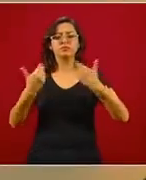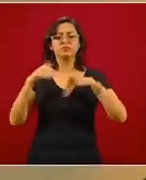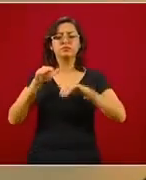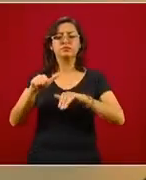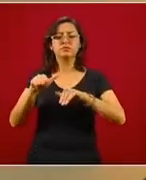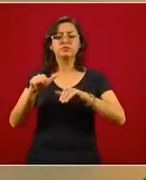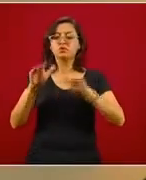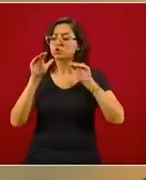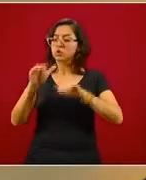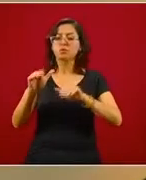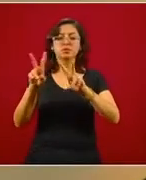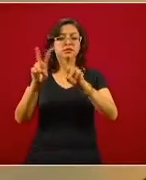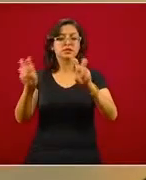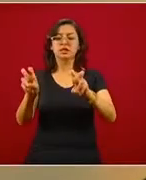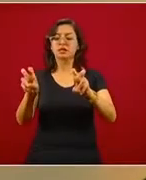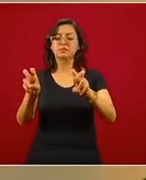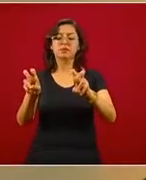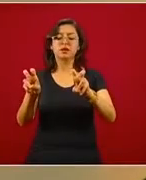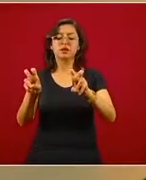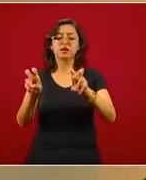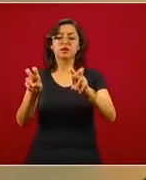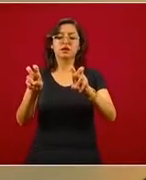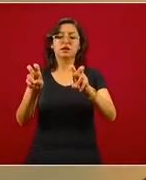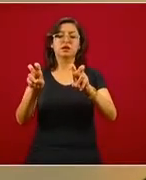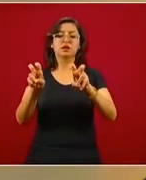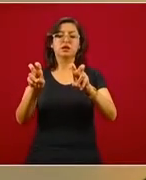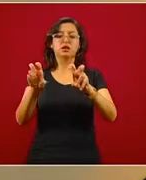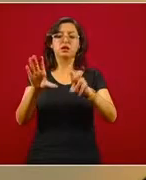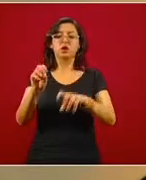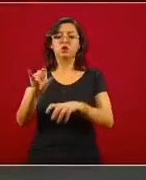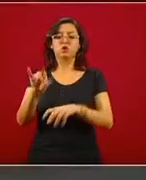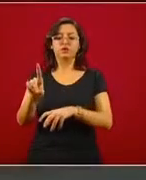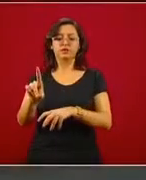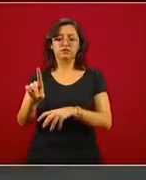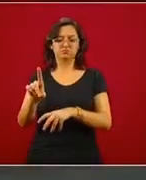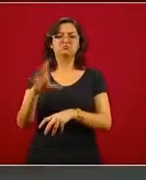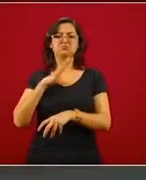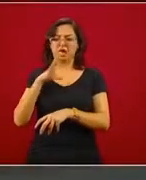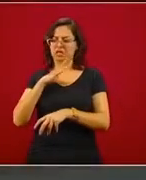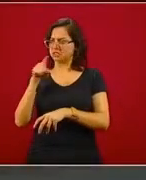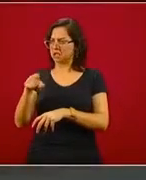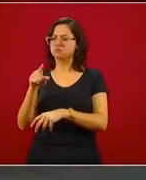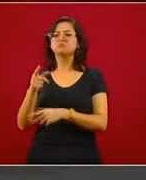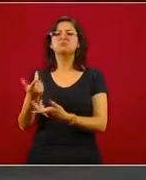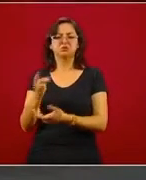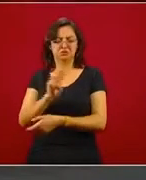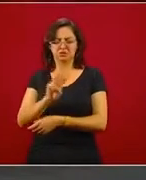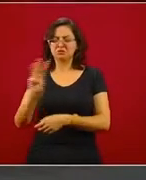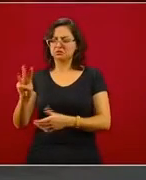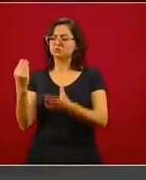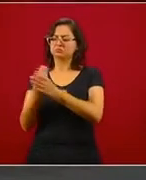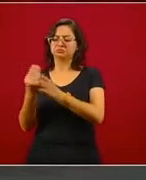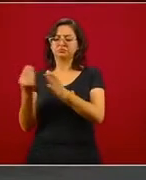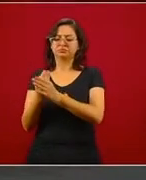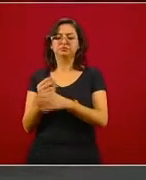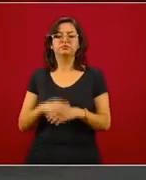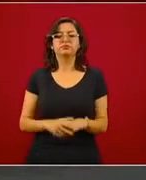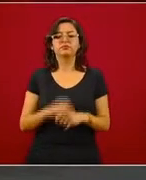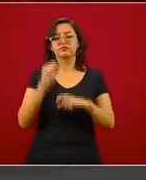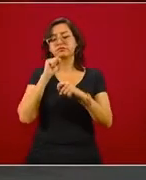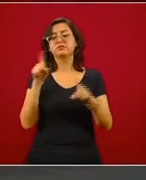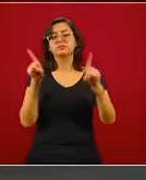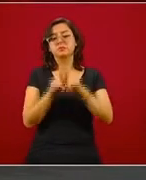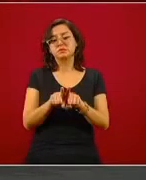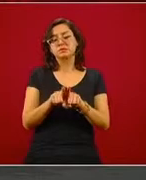our online platforms, which has been already visited by over 1.5 million people. And this is only with regards to the